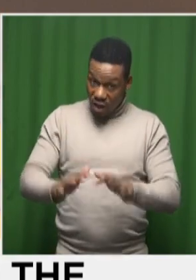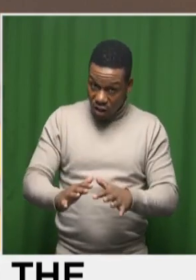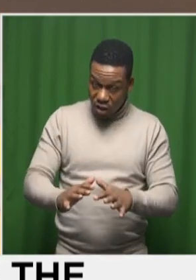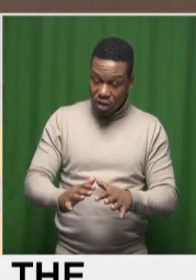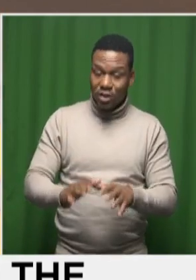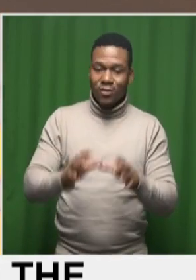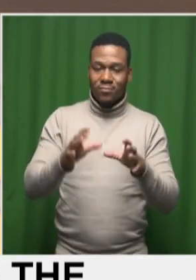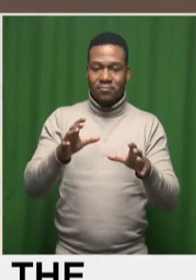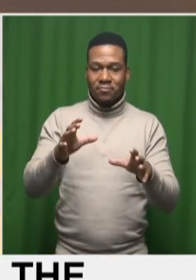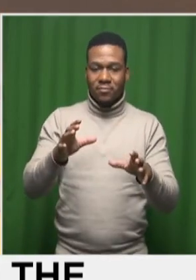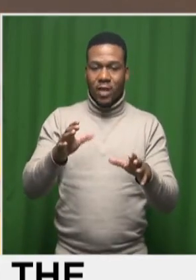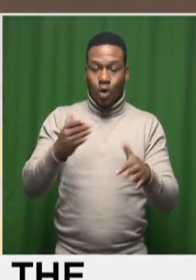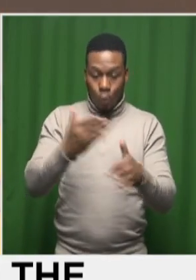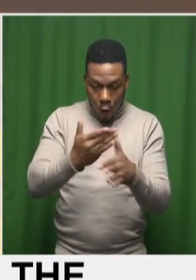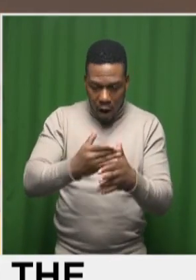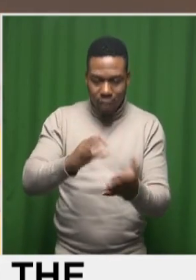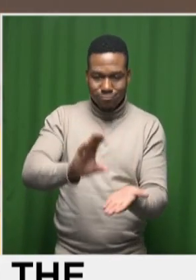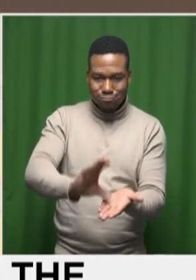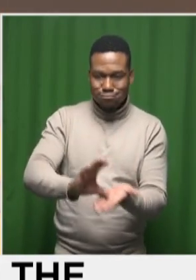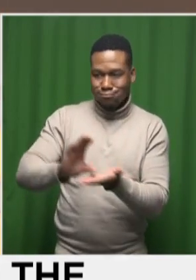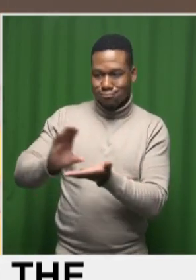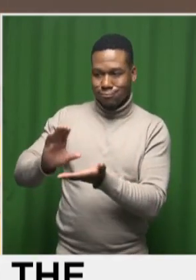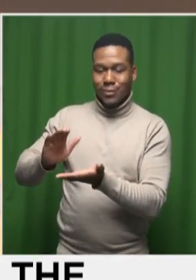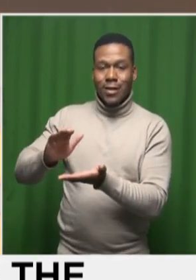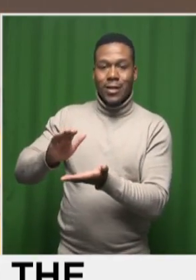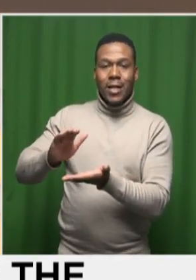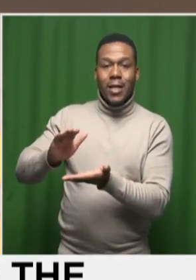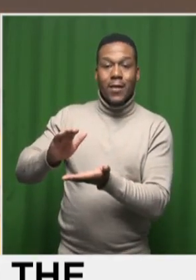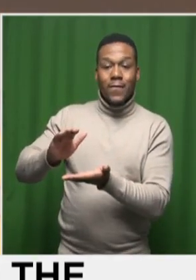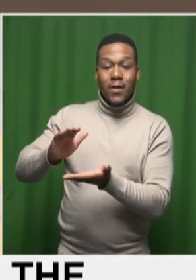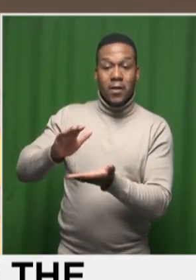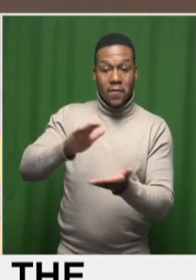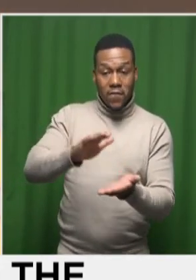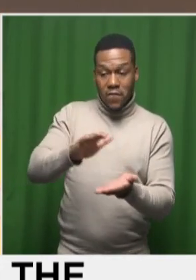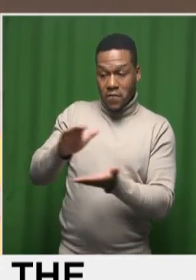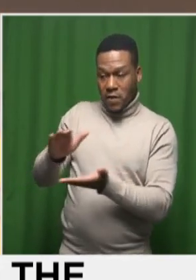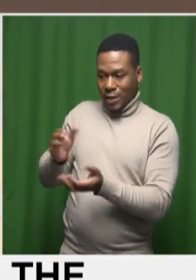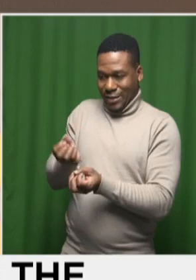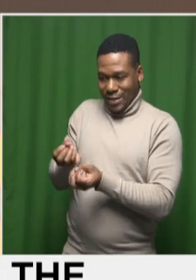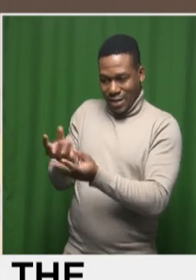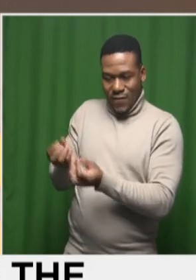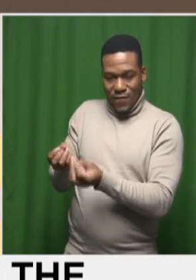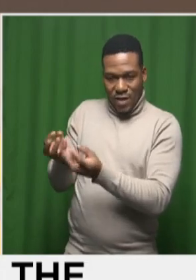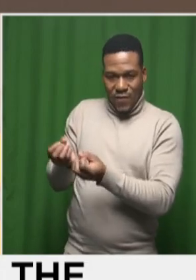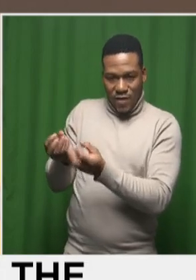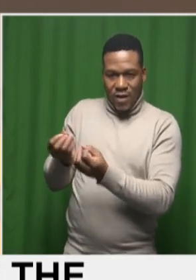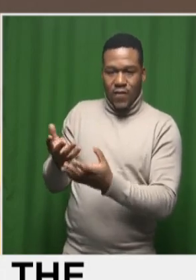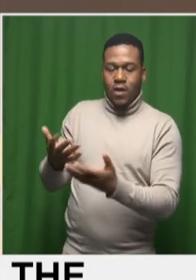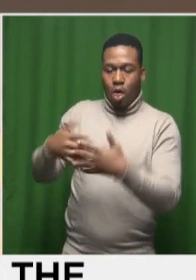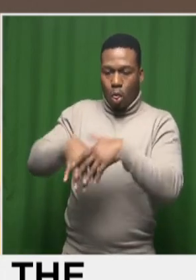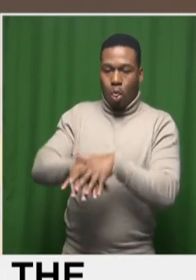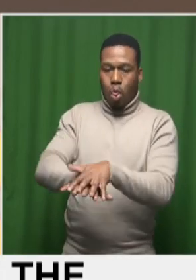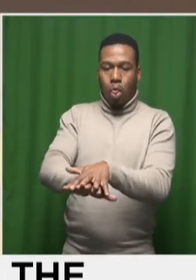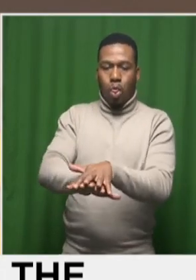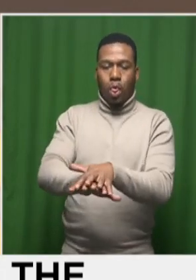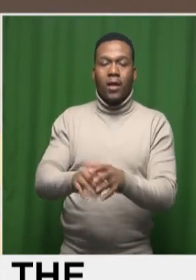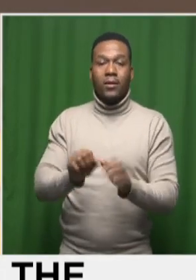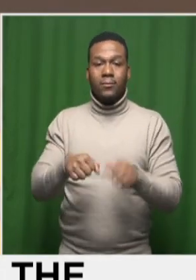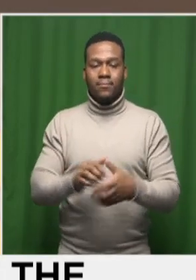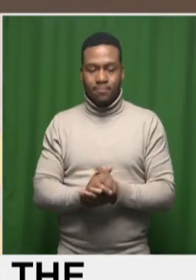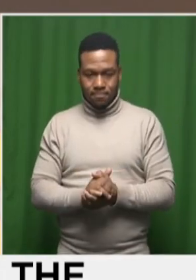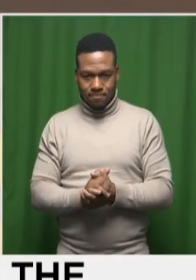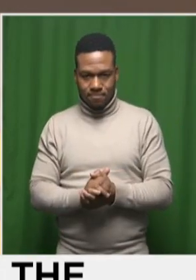literally taking the information that we have, that verse from our voiceover artist label, putting it together,